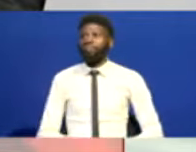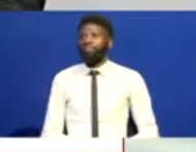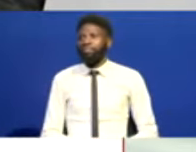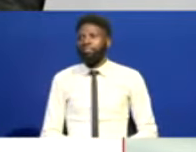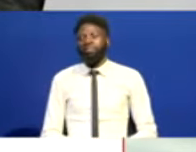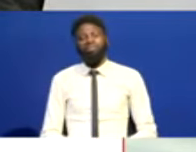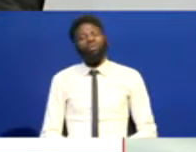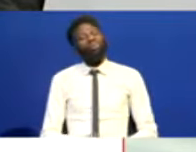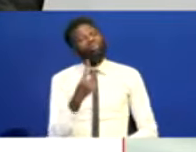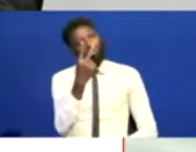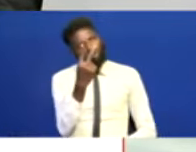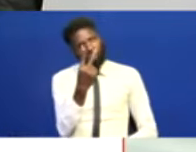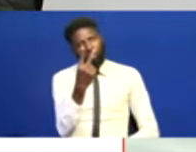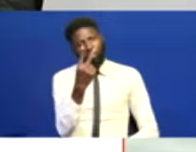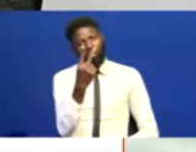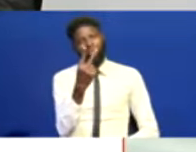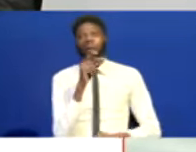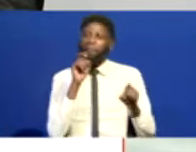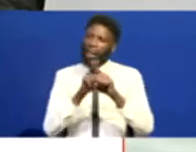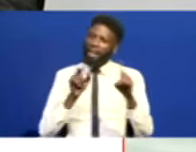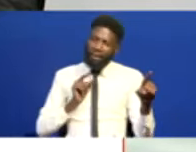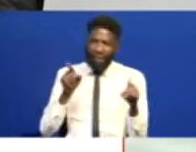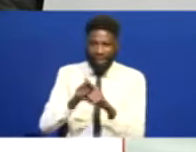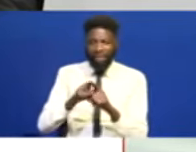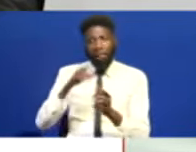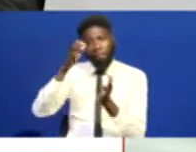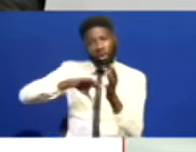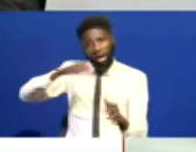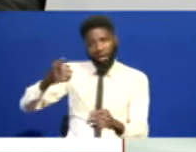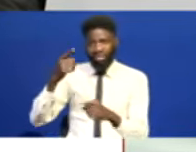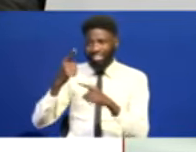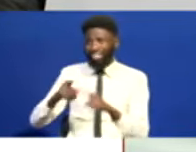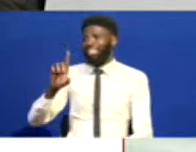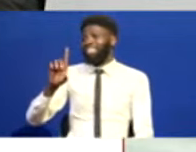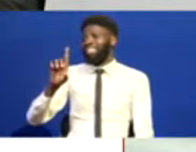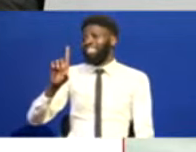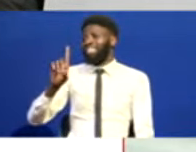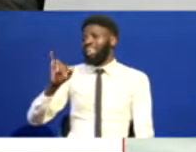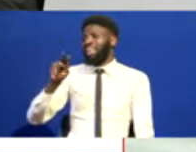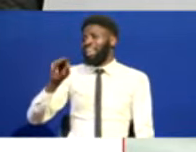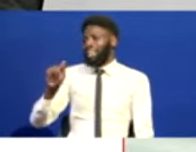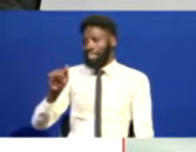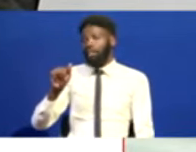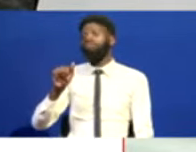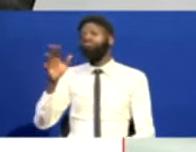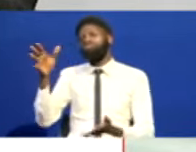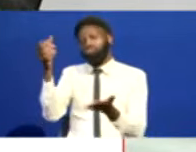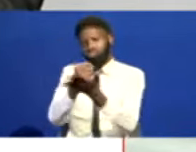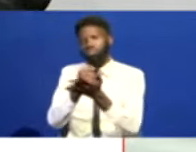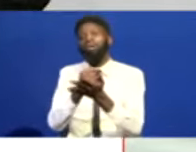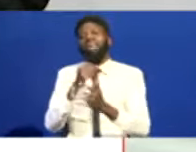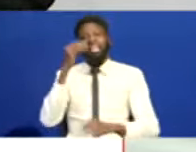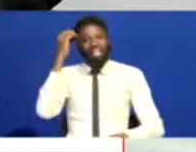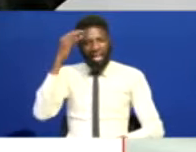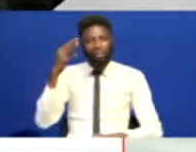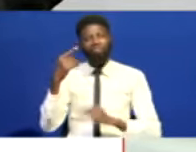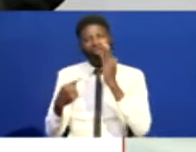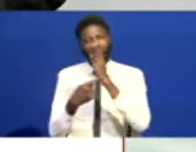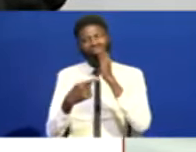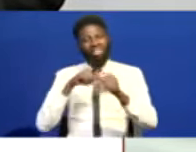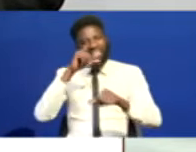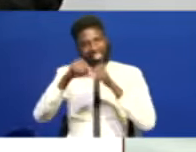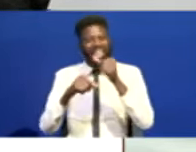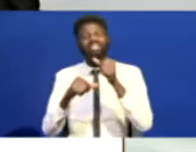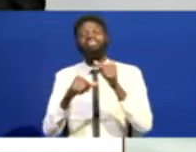Two siblings from Machakos County, that is Diane and Nduku, who got a placement in Kiambu Institute of Science and Technology,